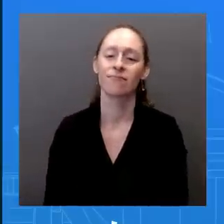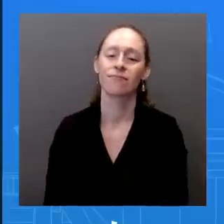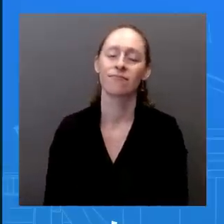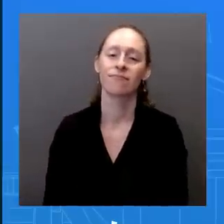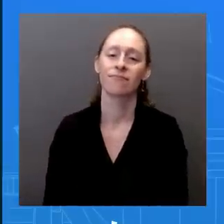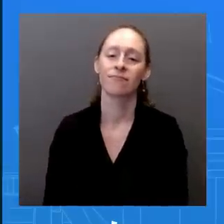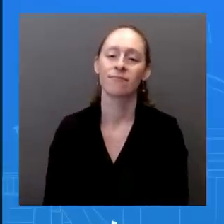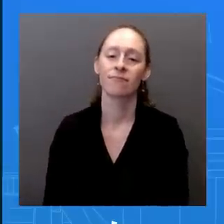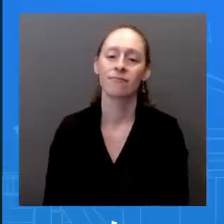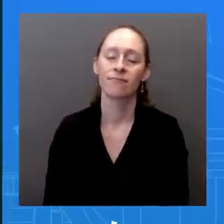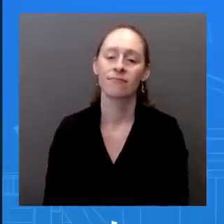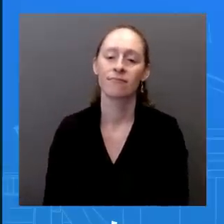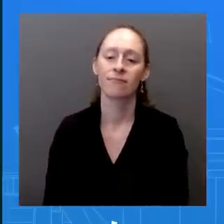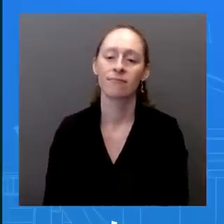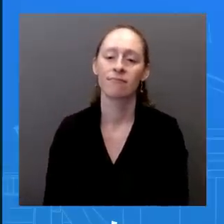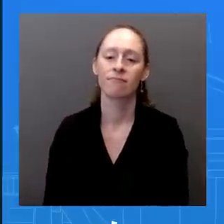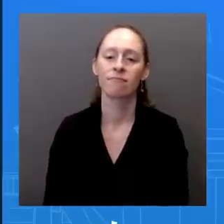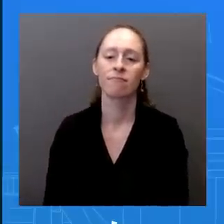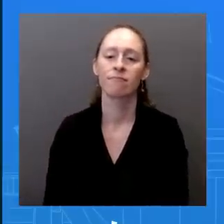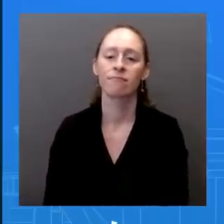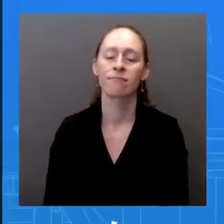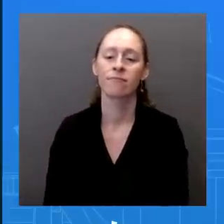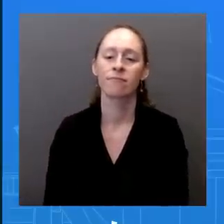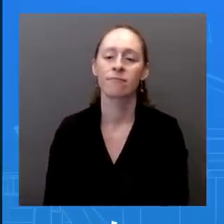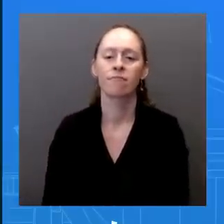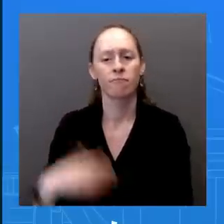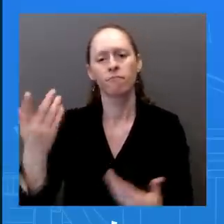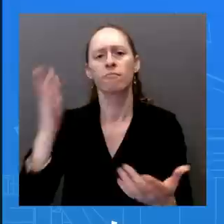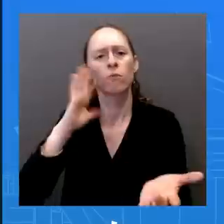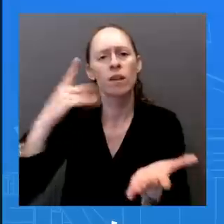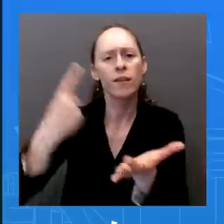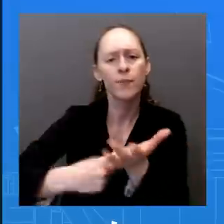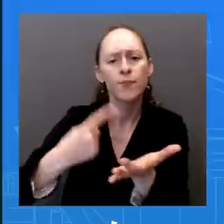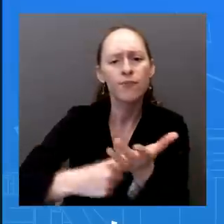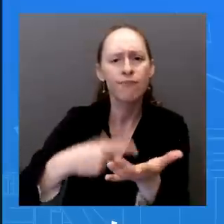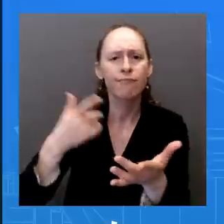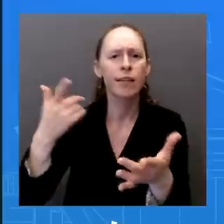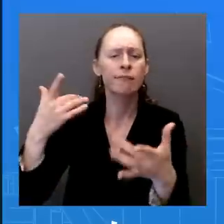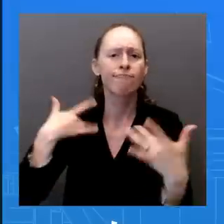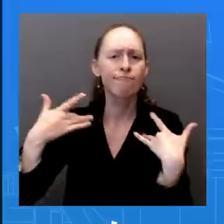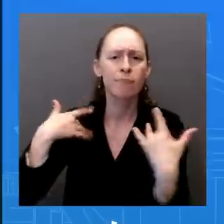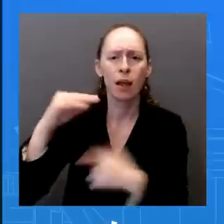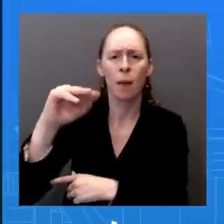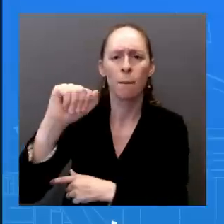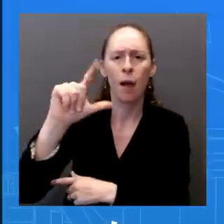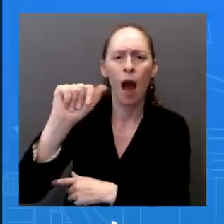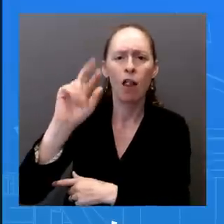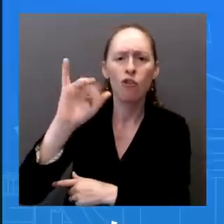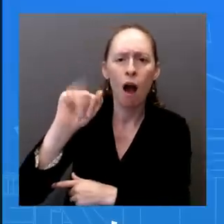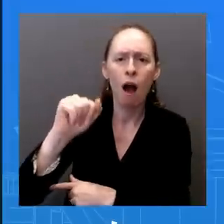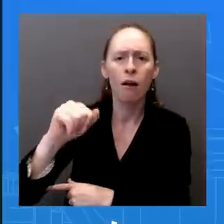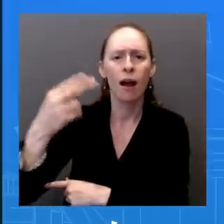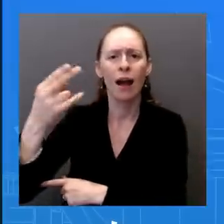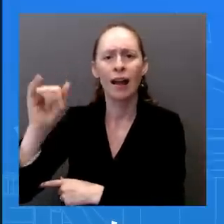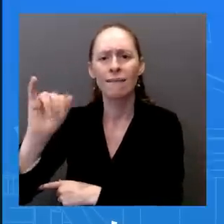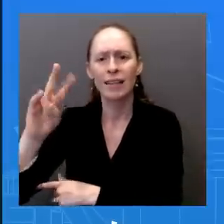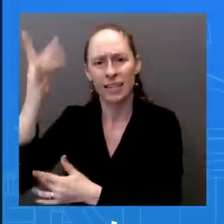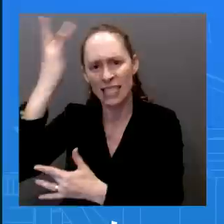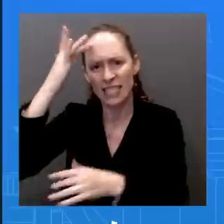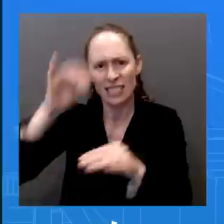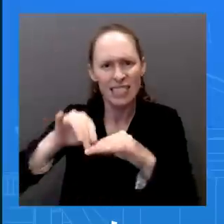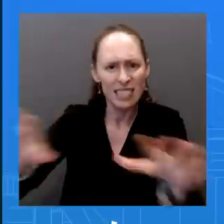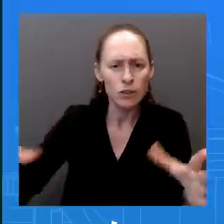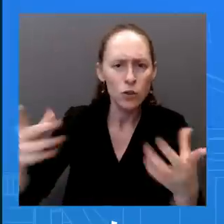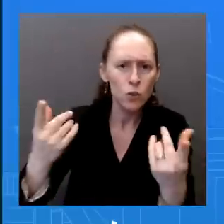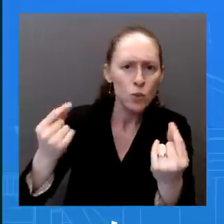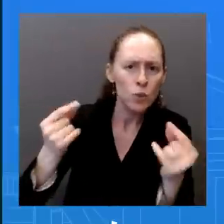Conference. The Global Fund enables programs that prevent, detect, and treat the deadliest diseases that we face